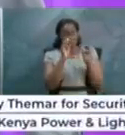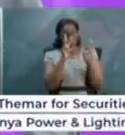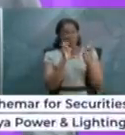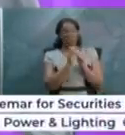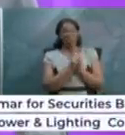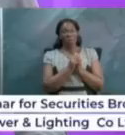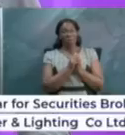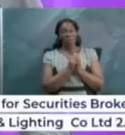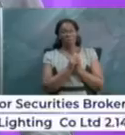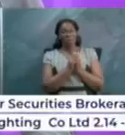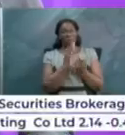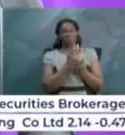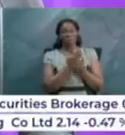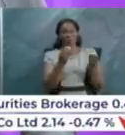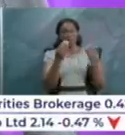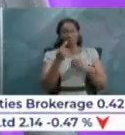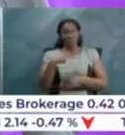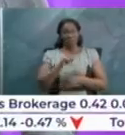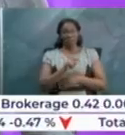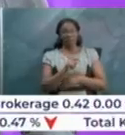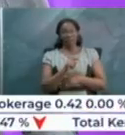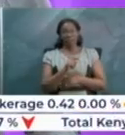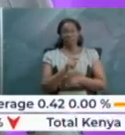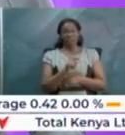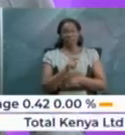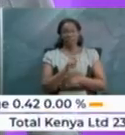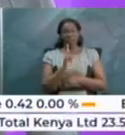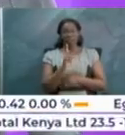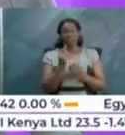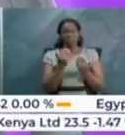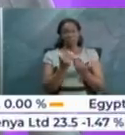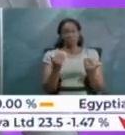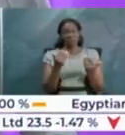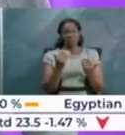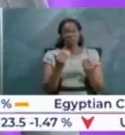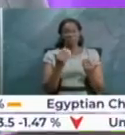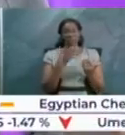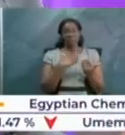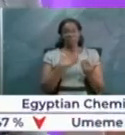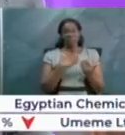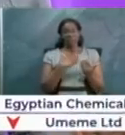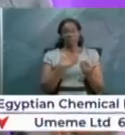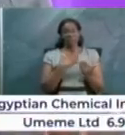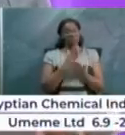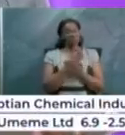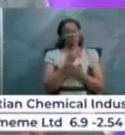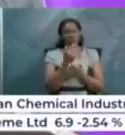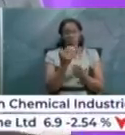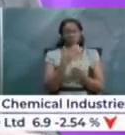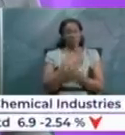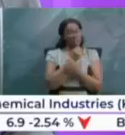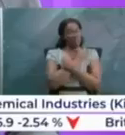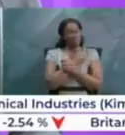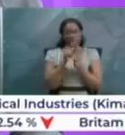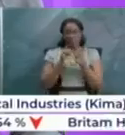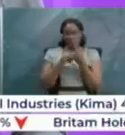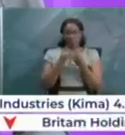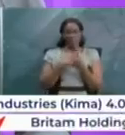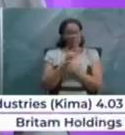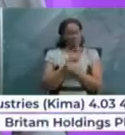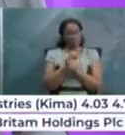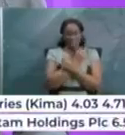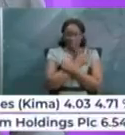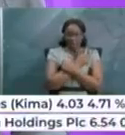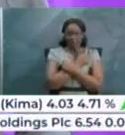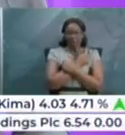that patriotism. She actually gave us a complimentary for my child. Oh, wow. And I mean, he loves it. My wife also loves it, because